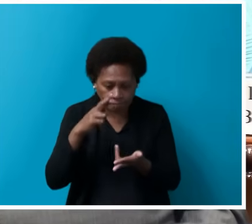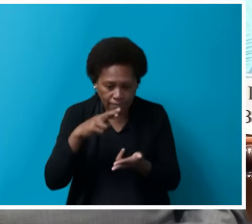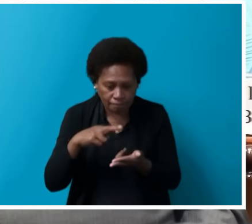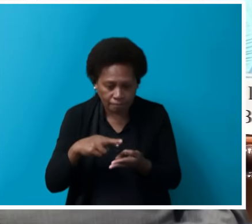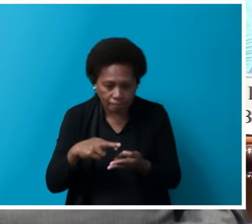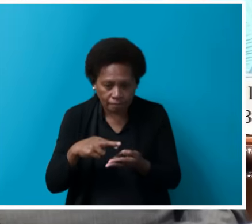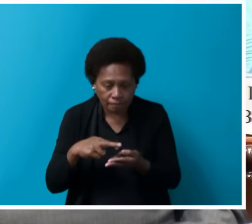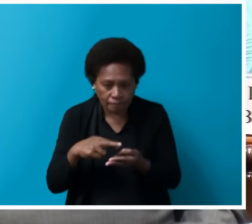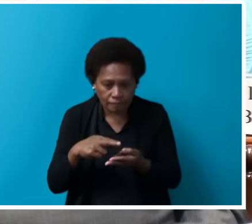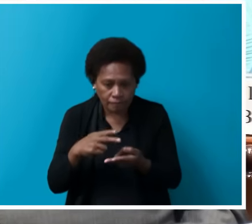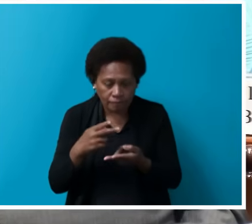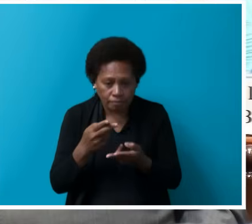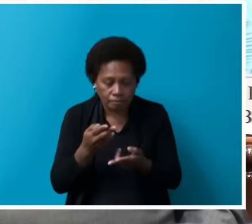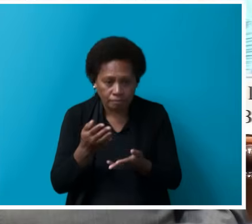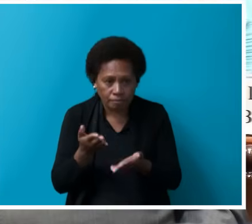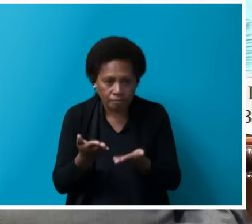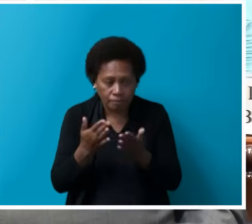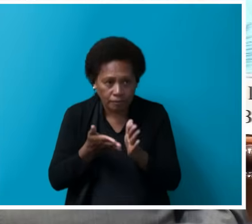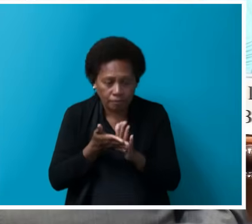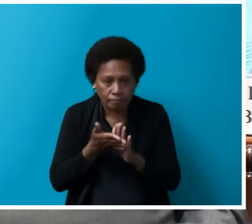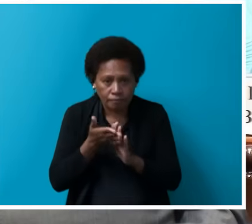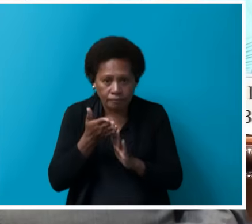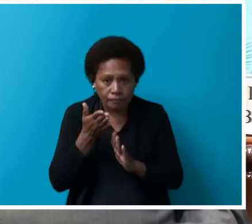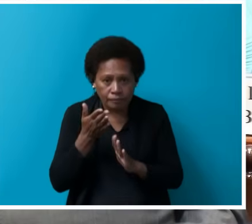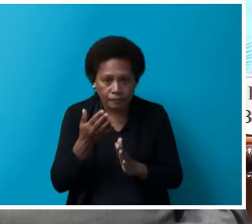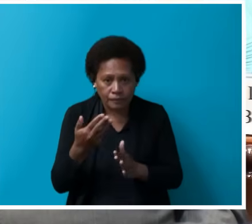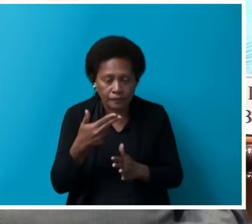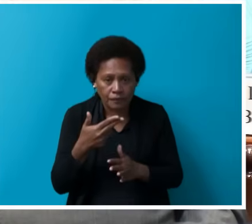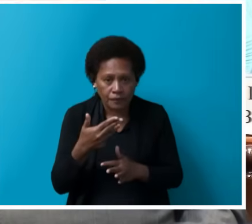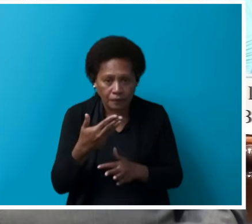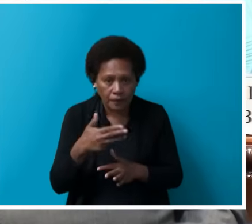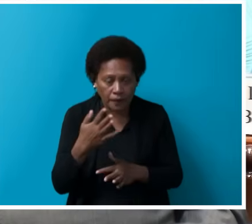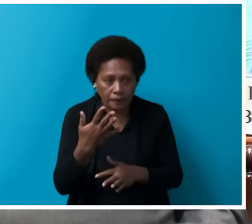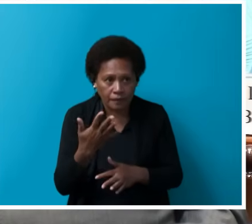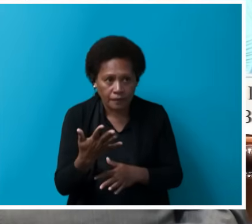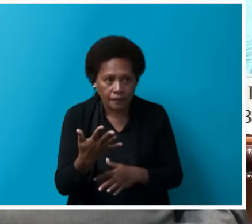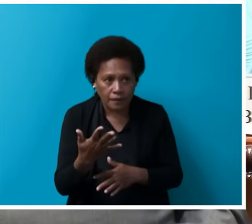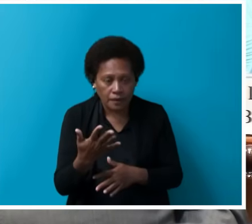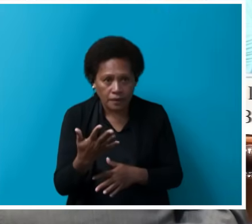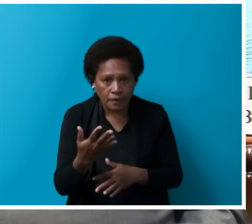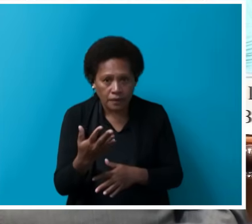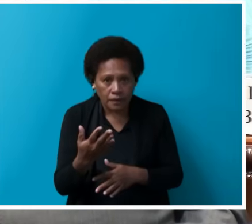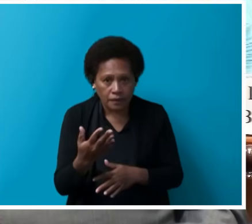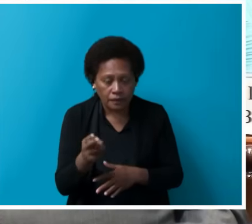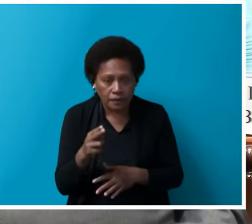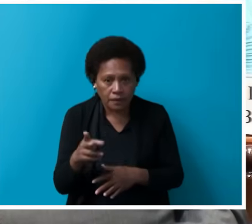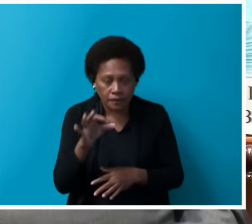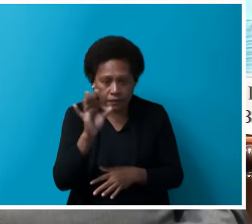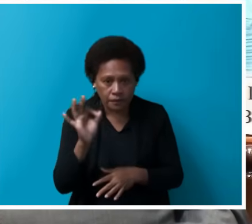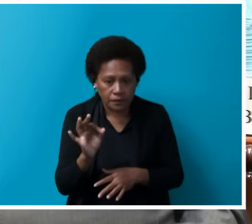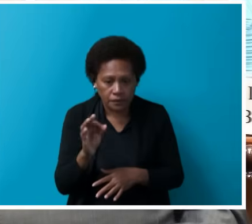given Fiji's high marginal propensity to consume, between 85 to 90%, and the Honourable Prime Minister talked about